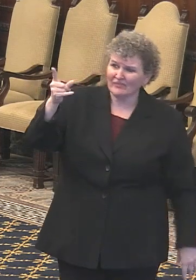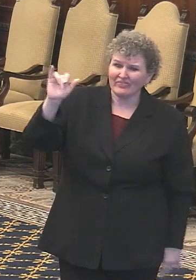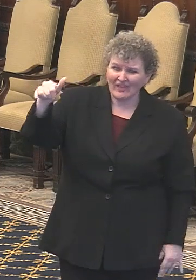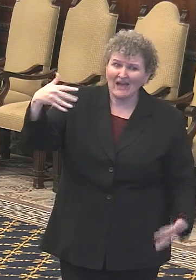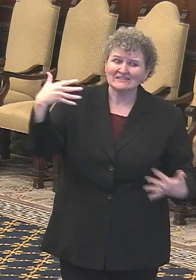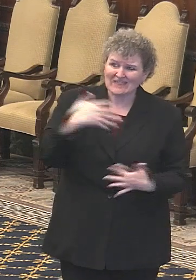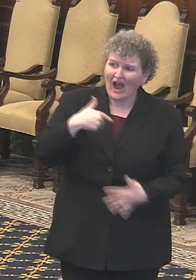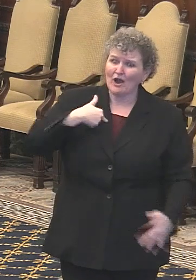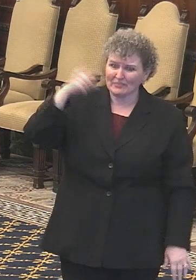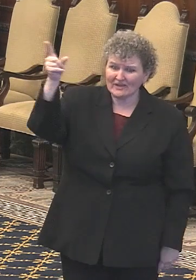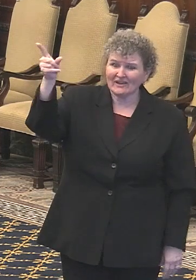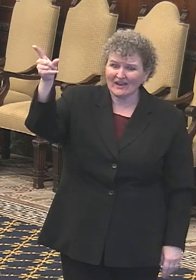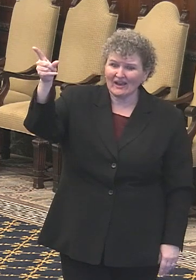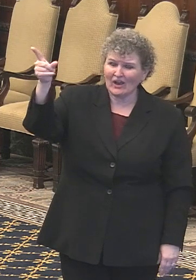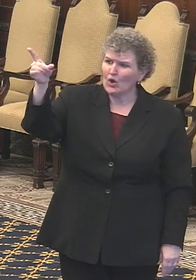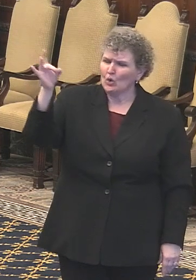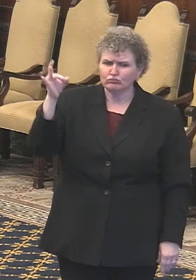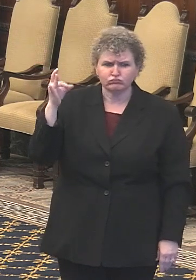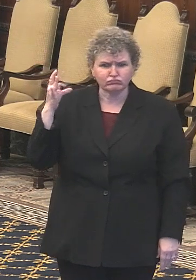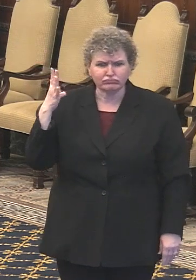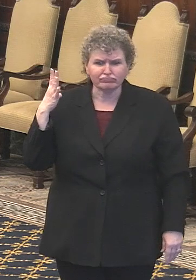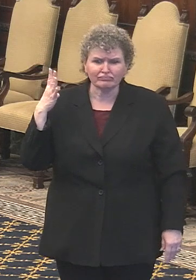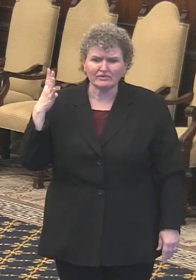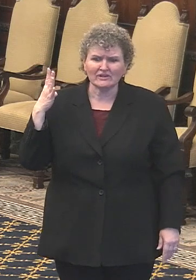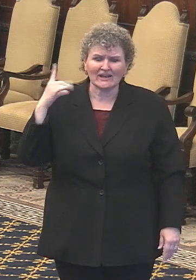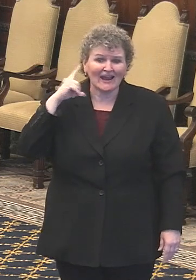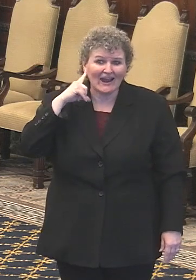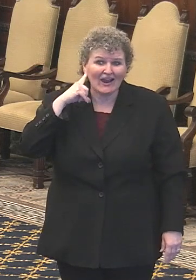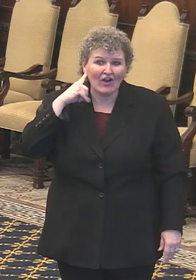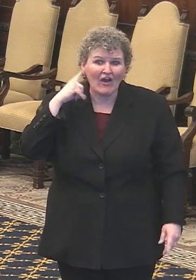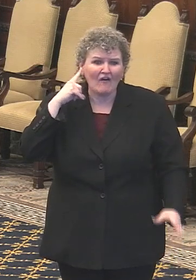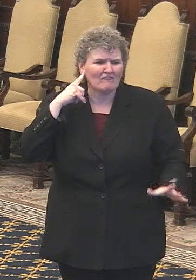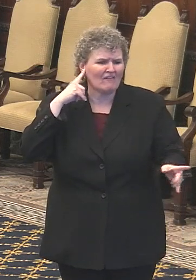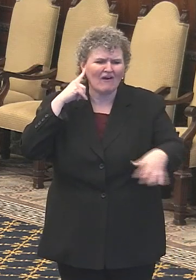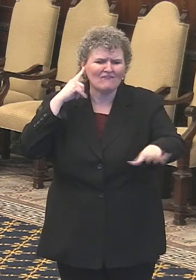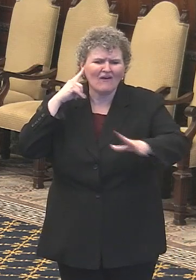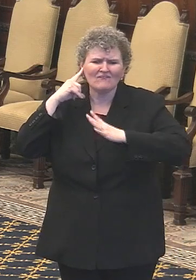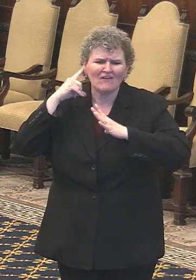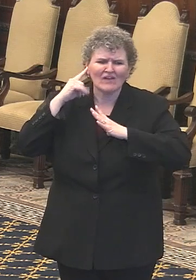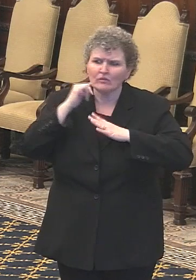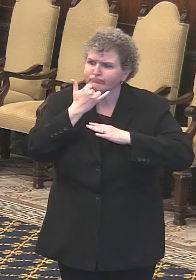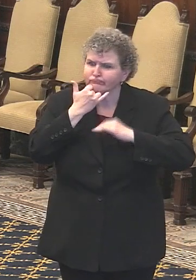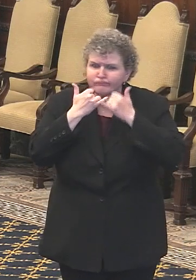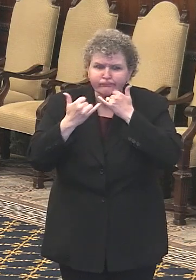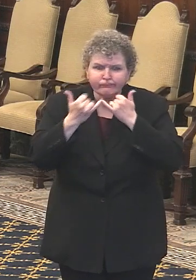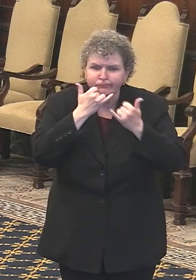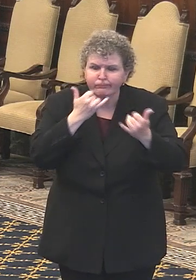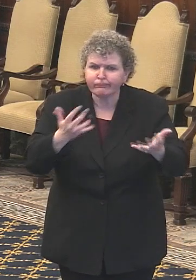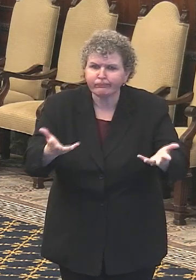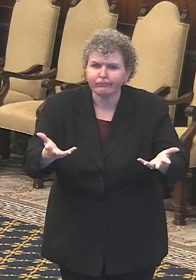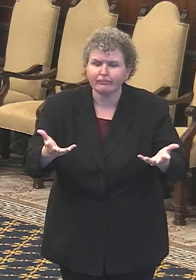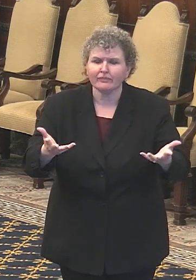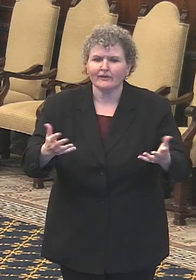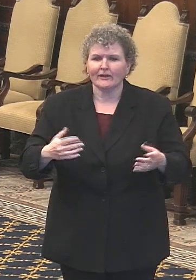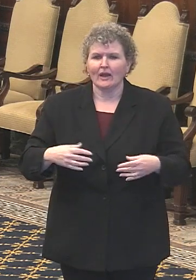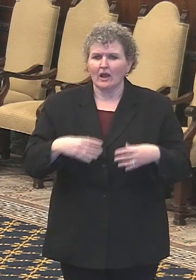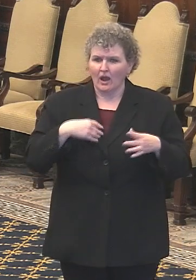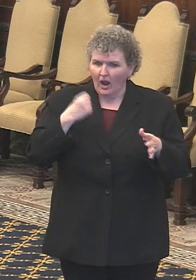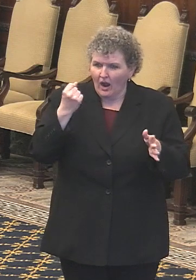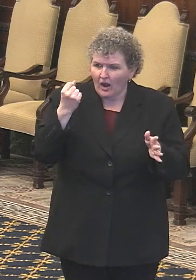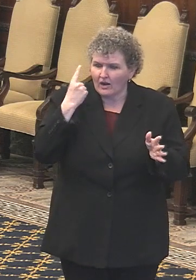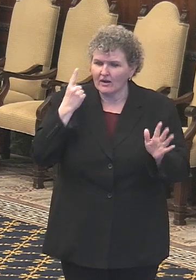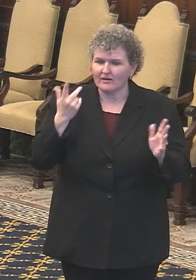as there's about a 25% of people who have it and don't show any symptoms? Wouldn't it be better to follow the example of other places and